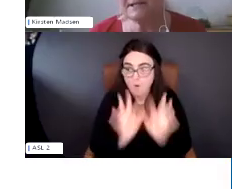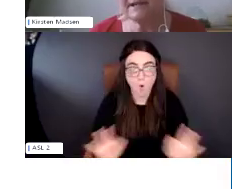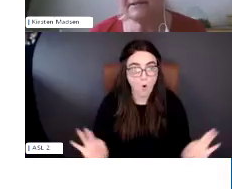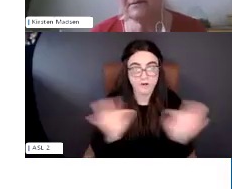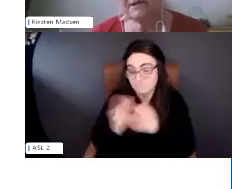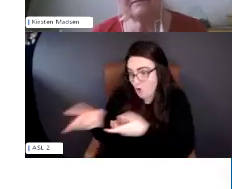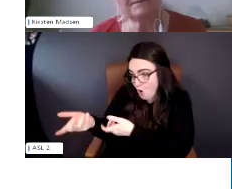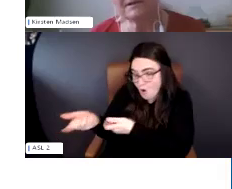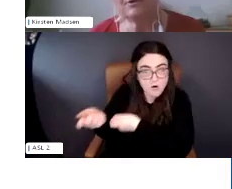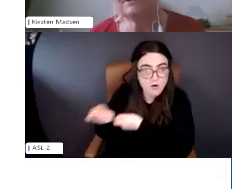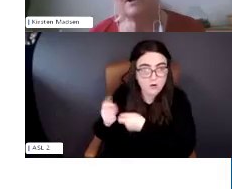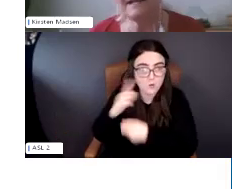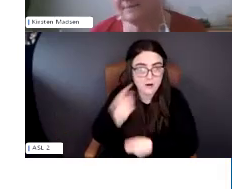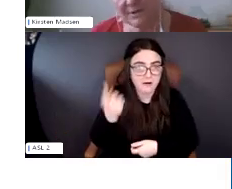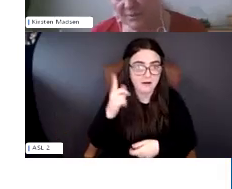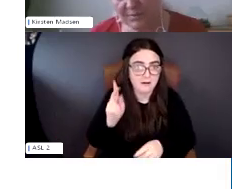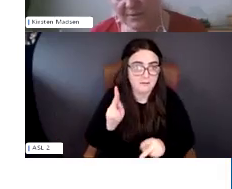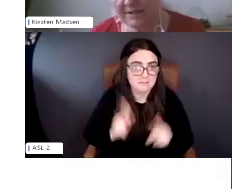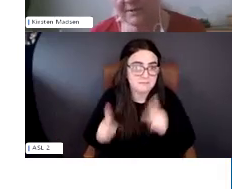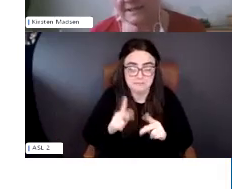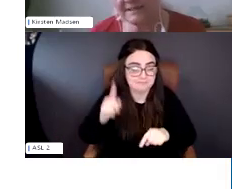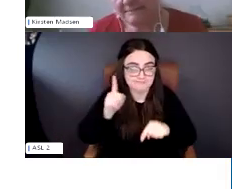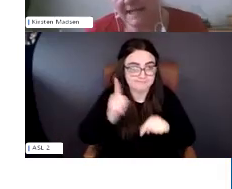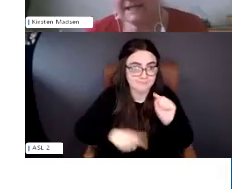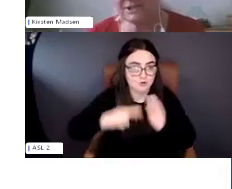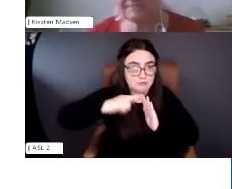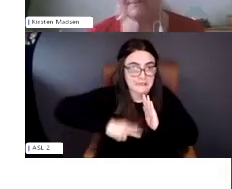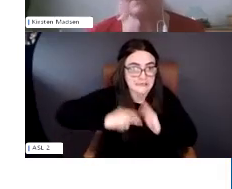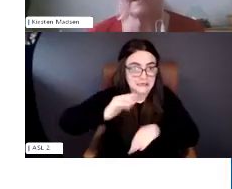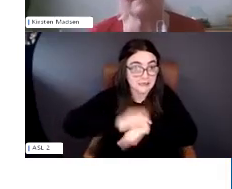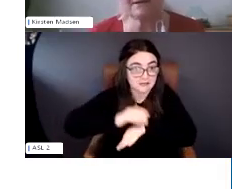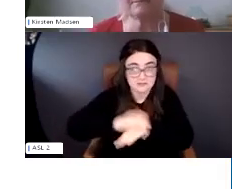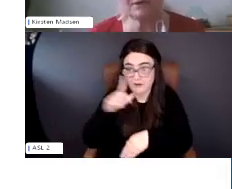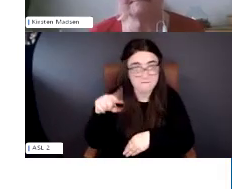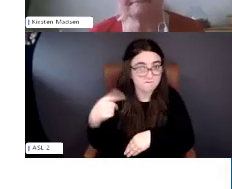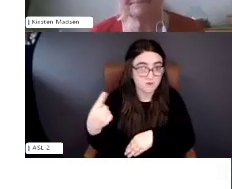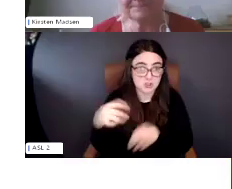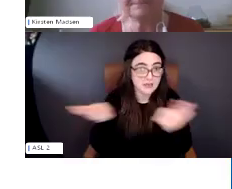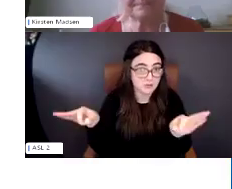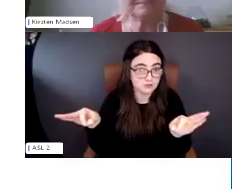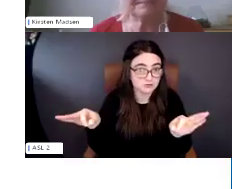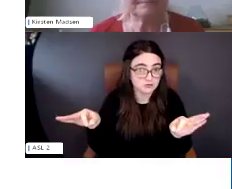we discovered there were lots of people that were not able to read written English. So that was very important.